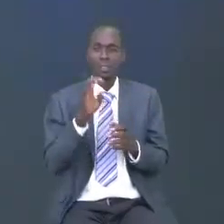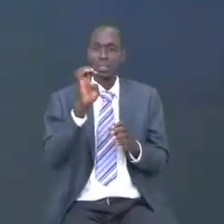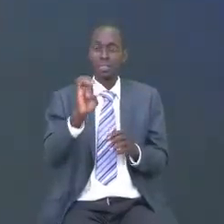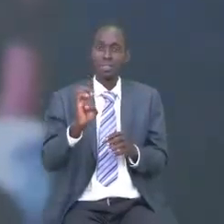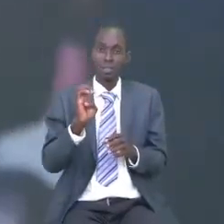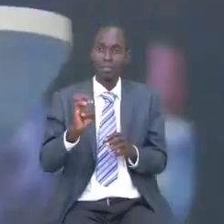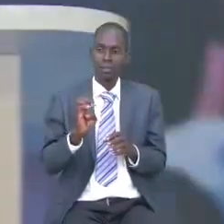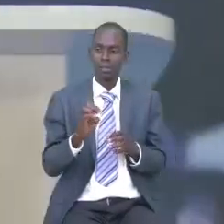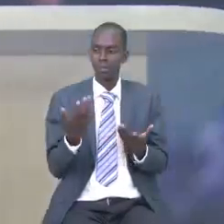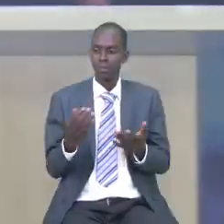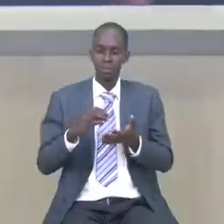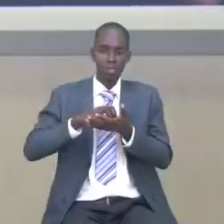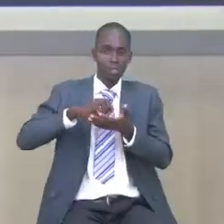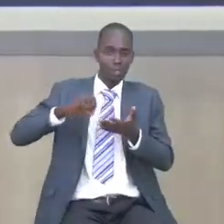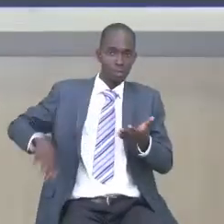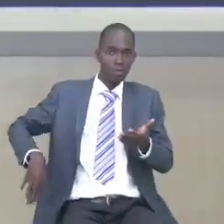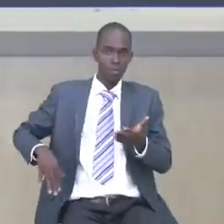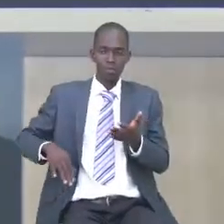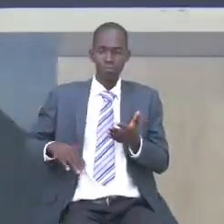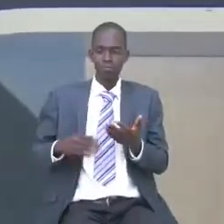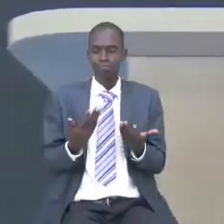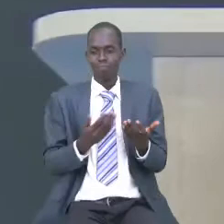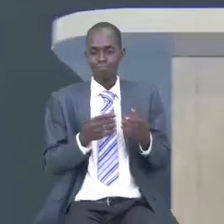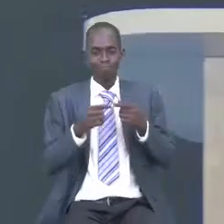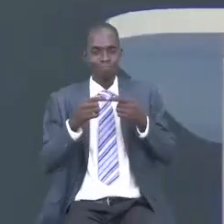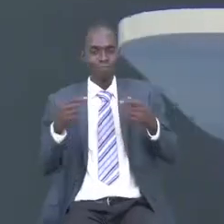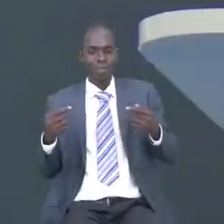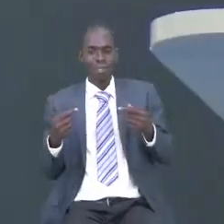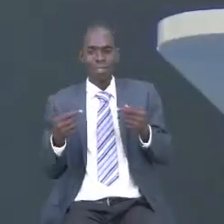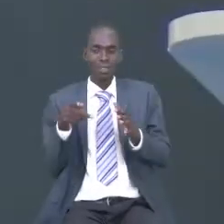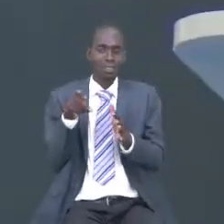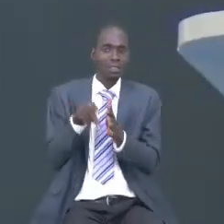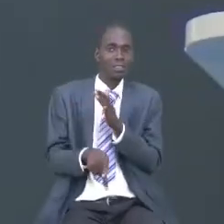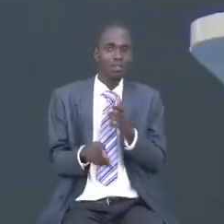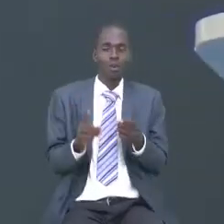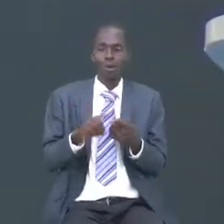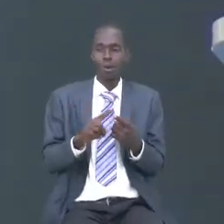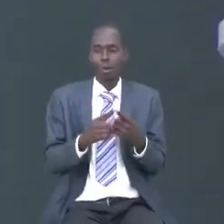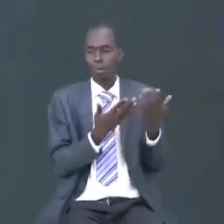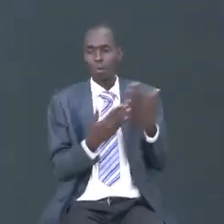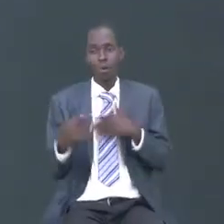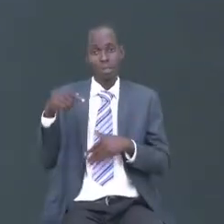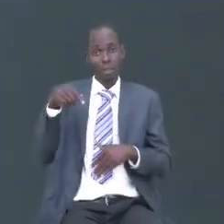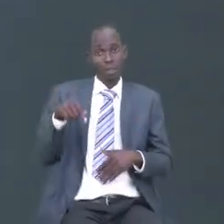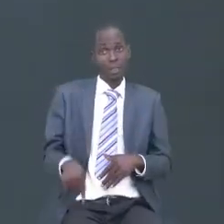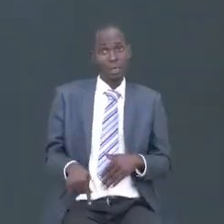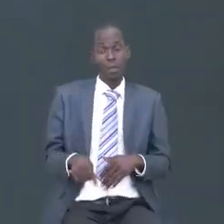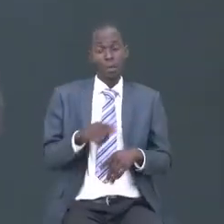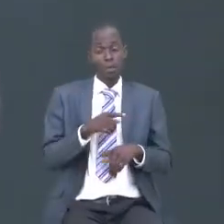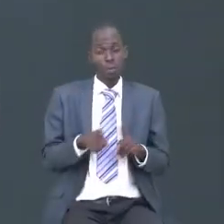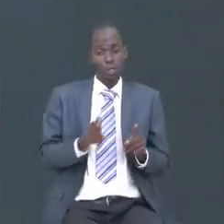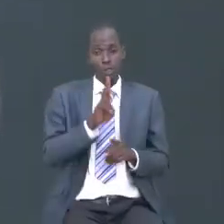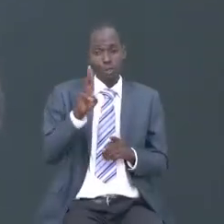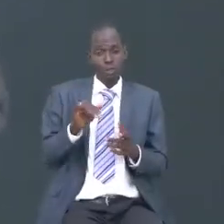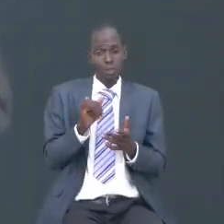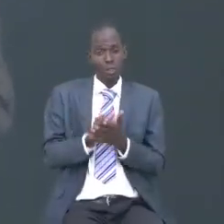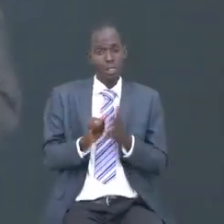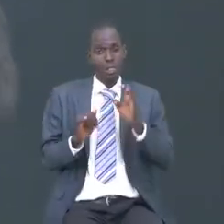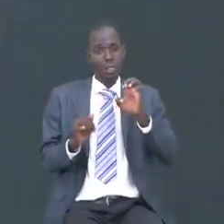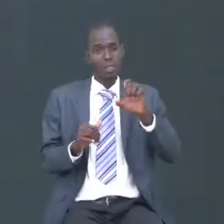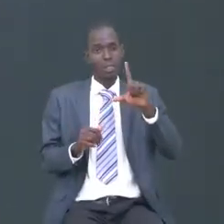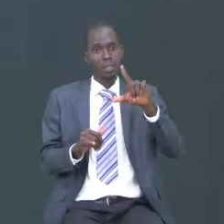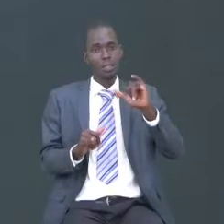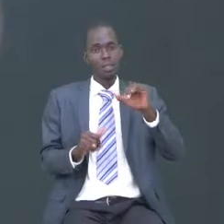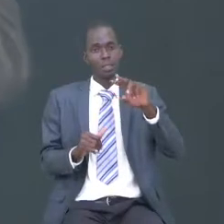said, elimination, no, you are not going to eliminate me. I am going to be elevated because of what